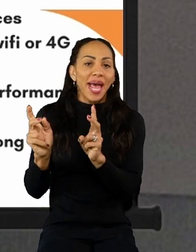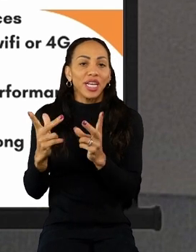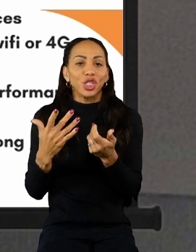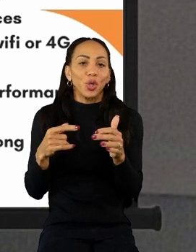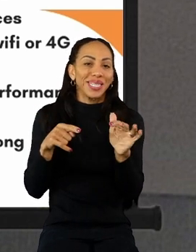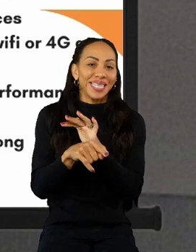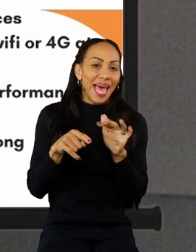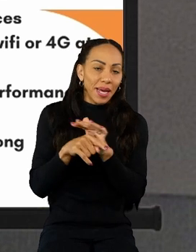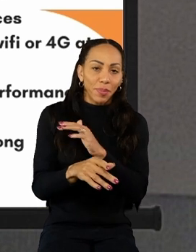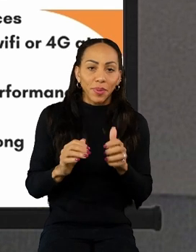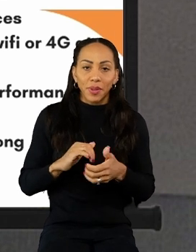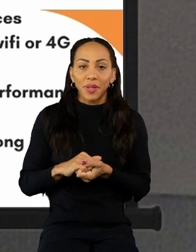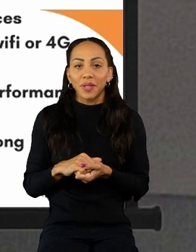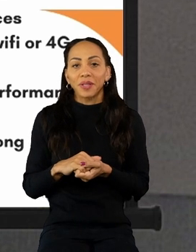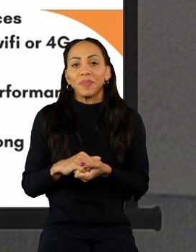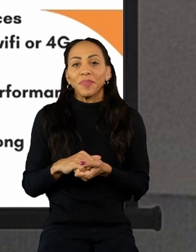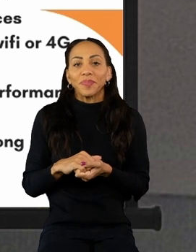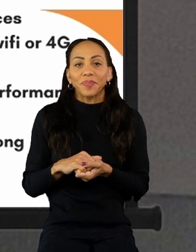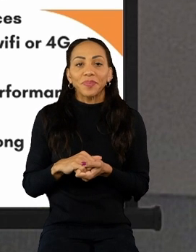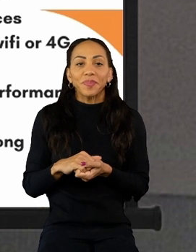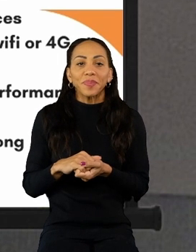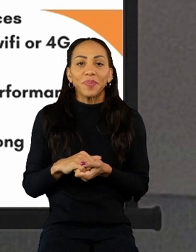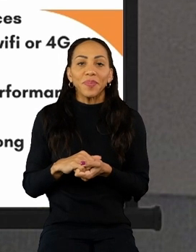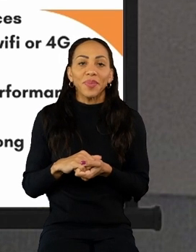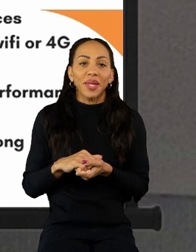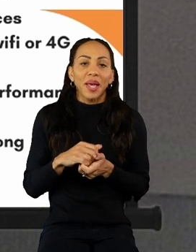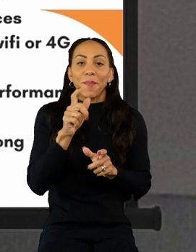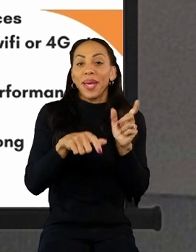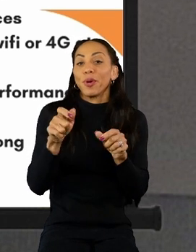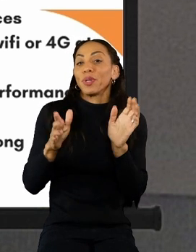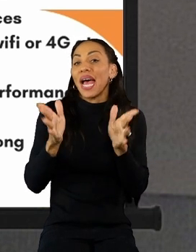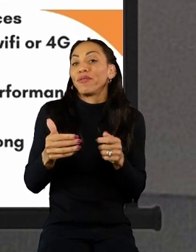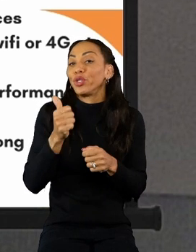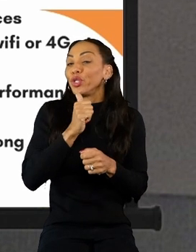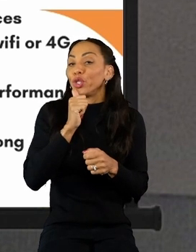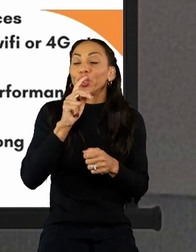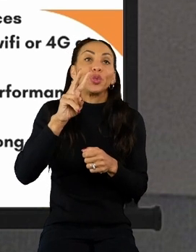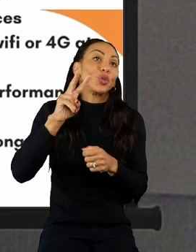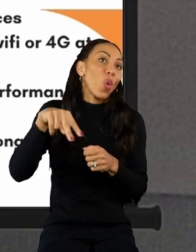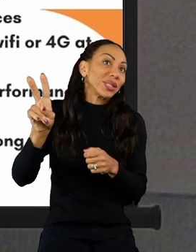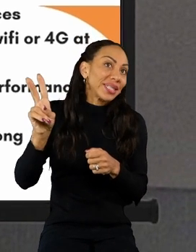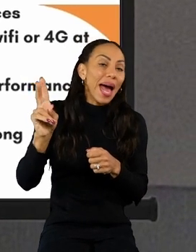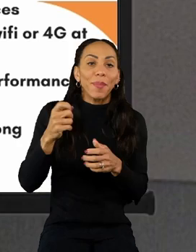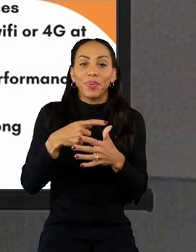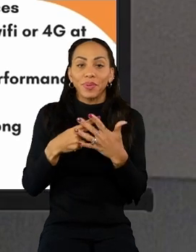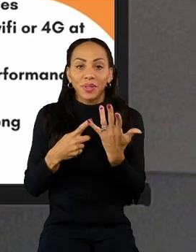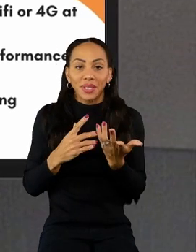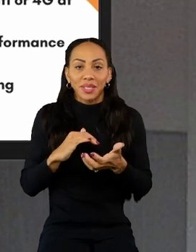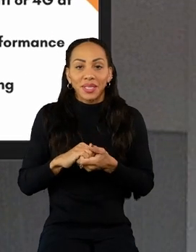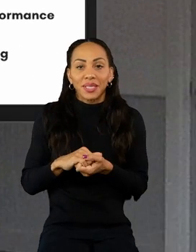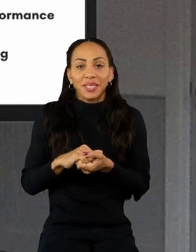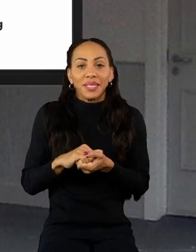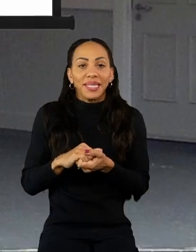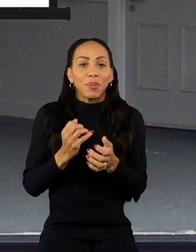to do it. It was going to be Skype and a lot of WhatsApp message groups that make the whole thing